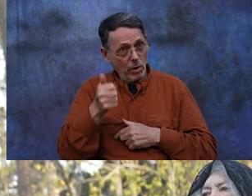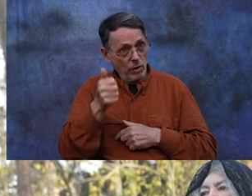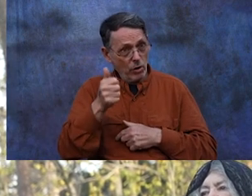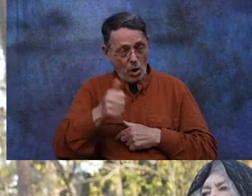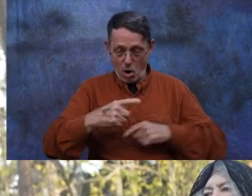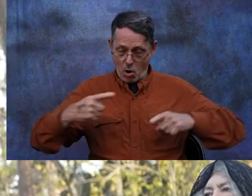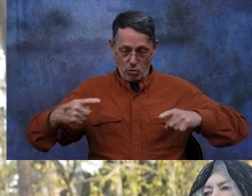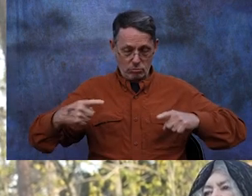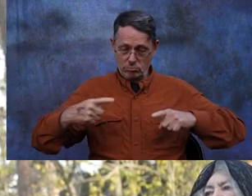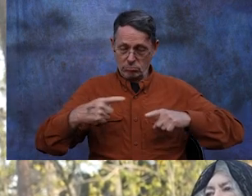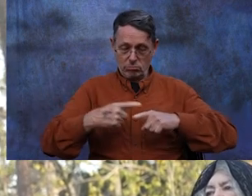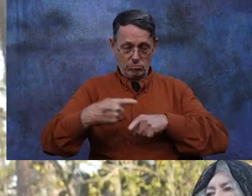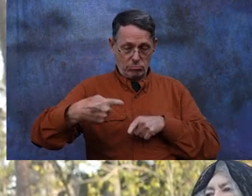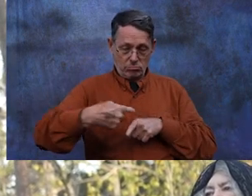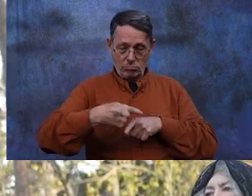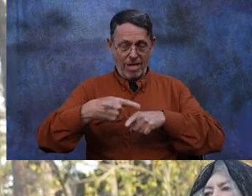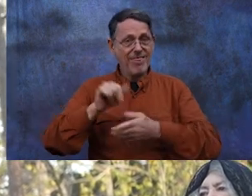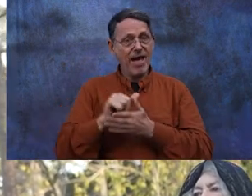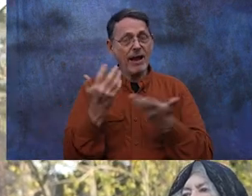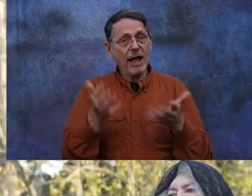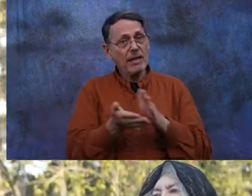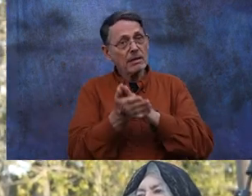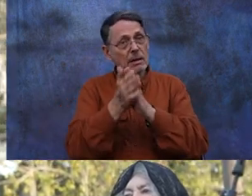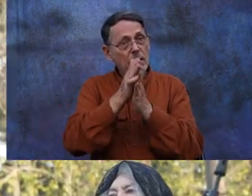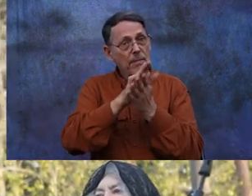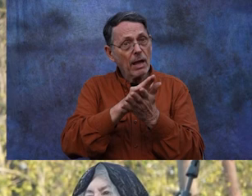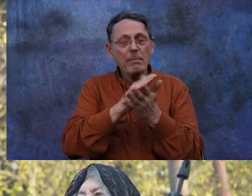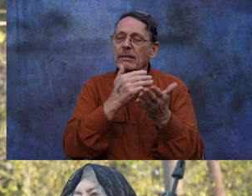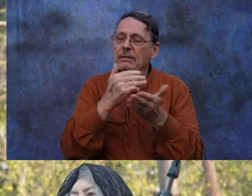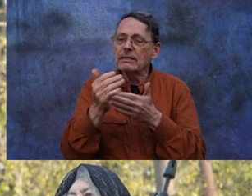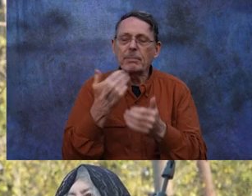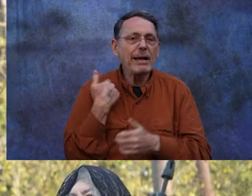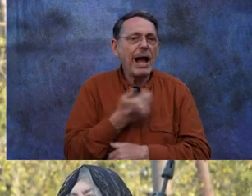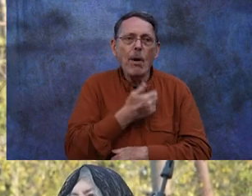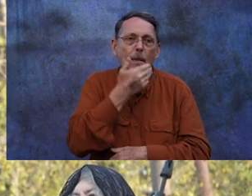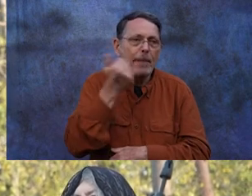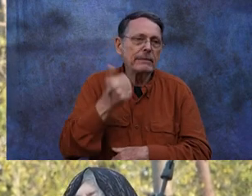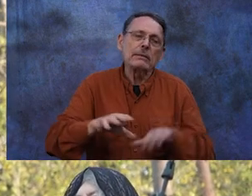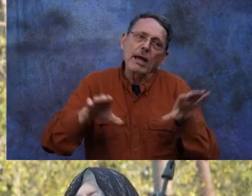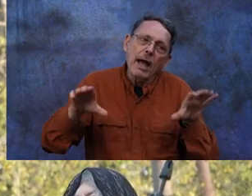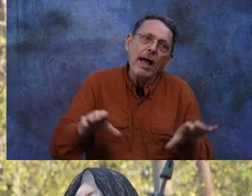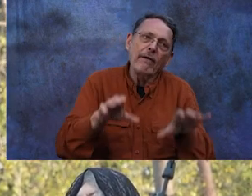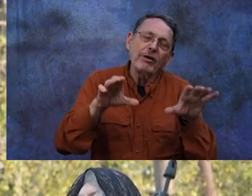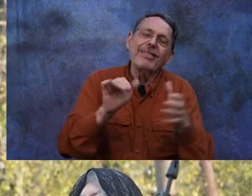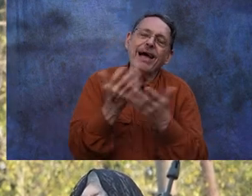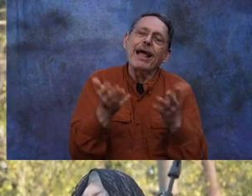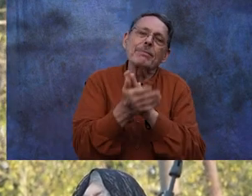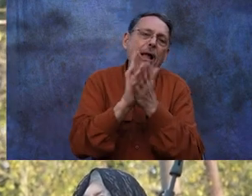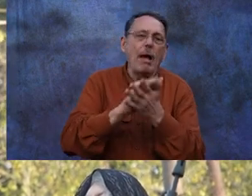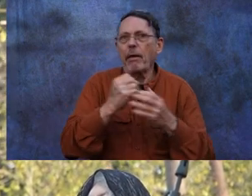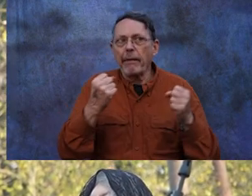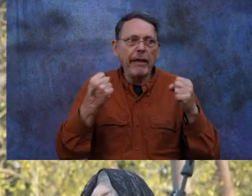meet, because it has become, despite our best efforts, a battlefield.